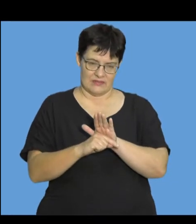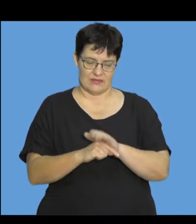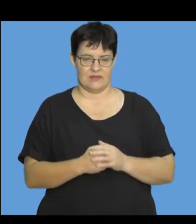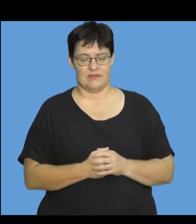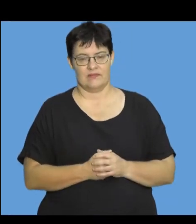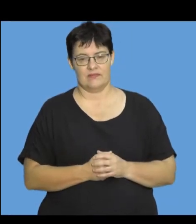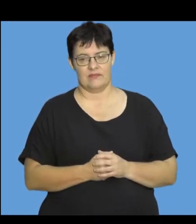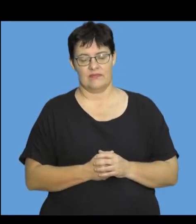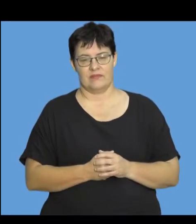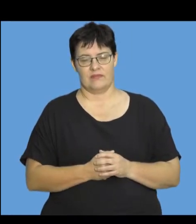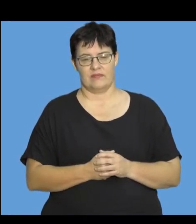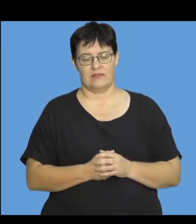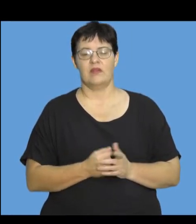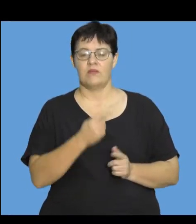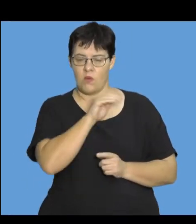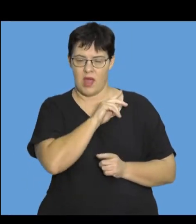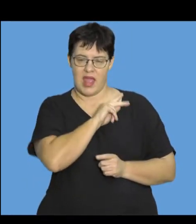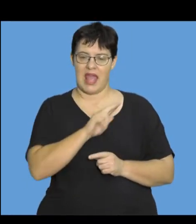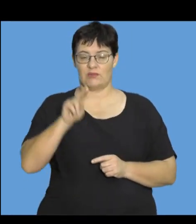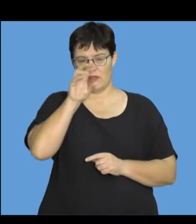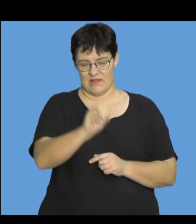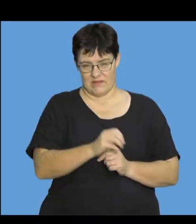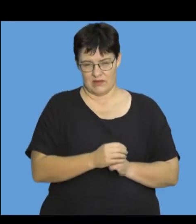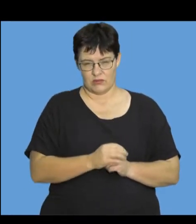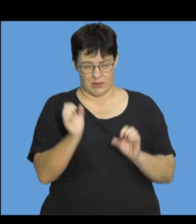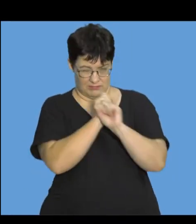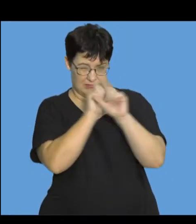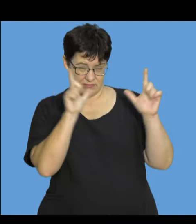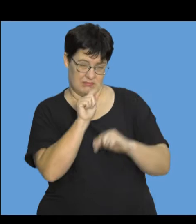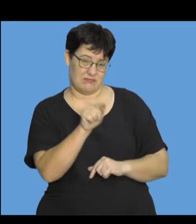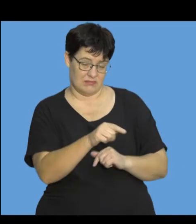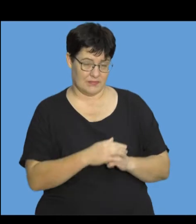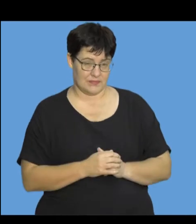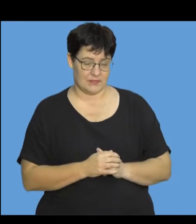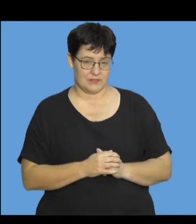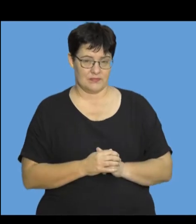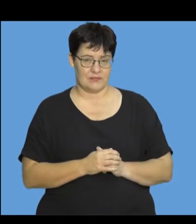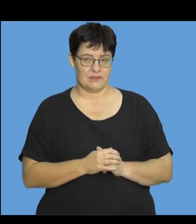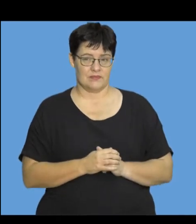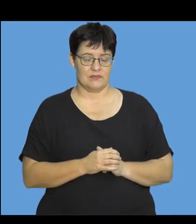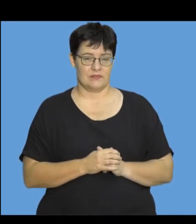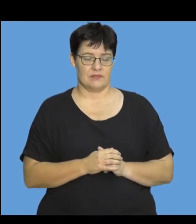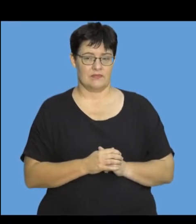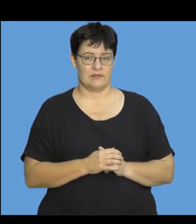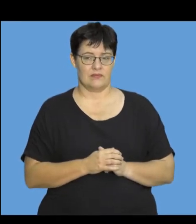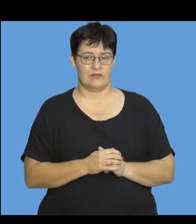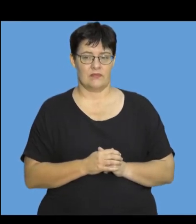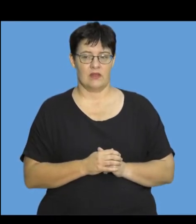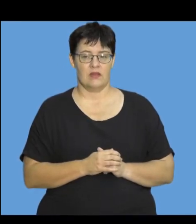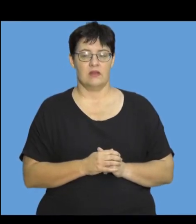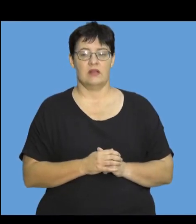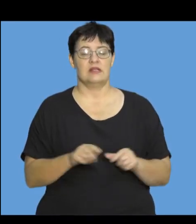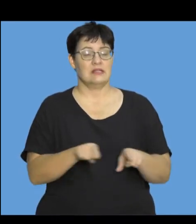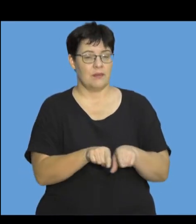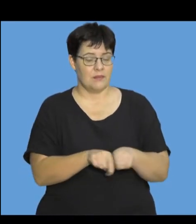negative term, right, which is that exponent at that time. So please do also pay attention to that. Now,